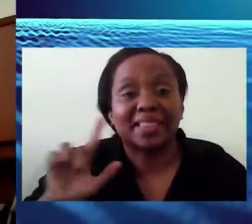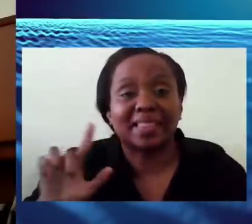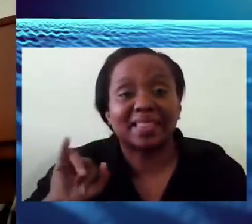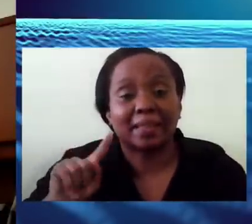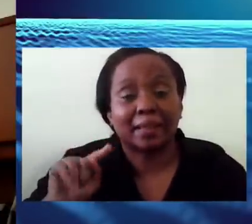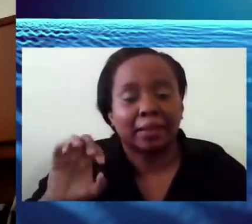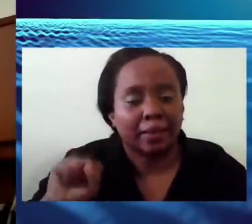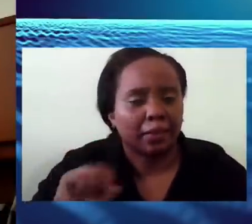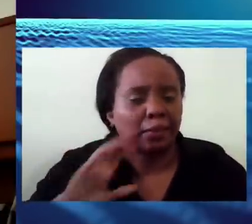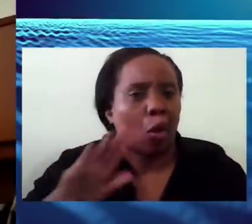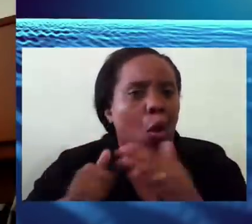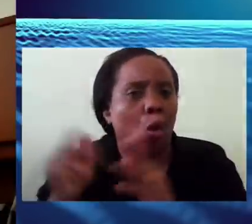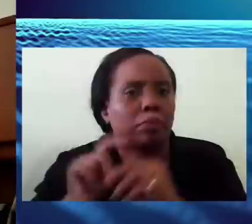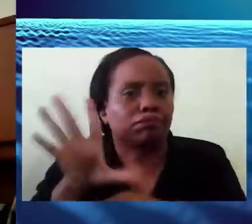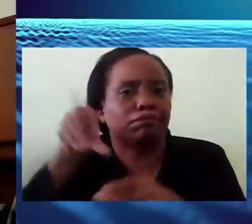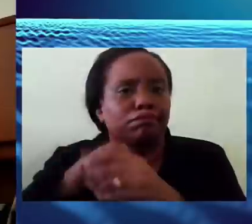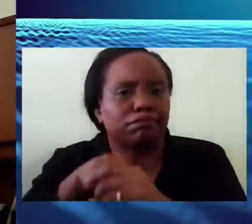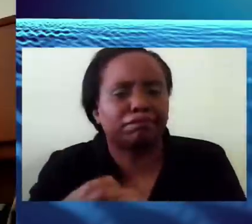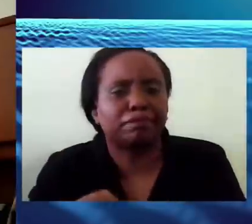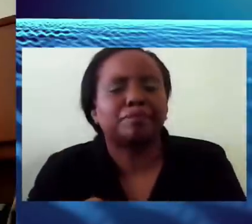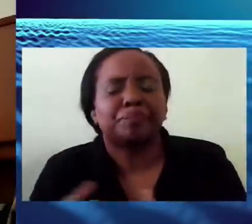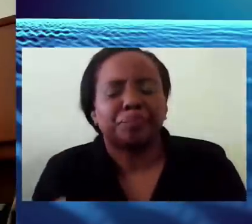our airspace. And so